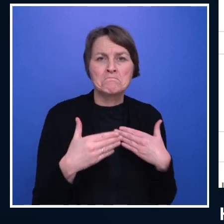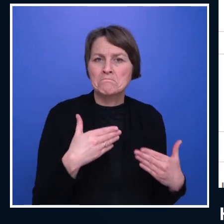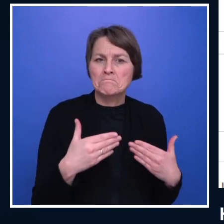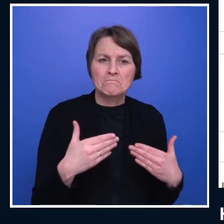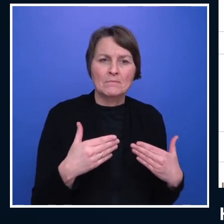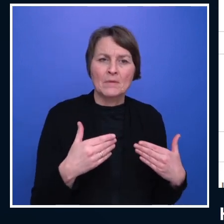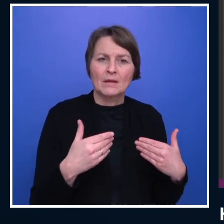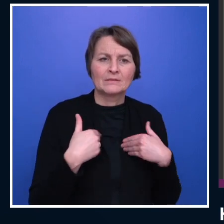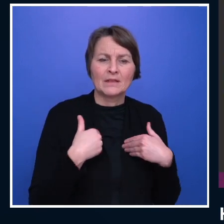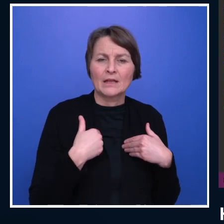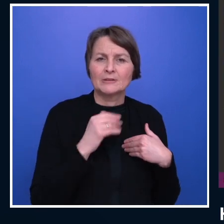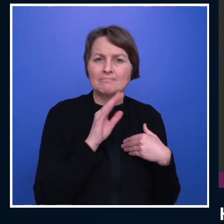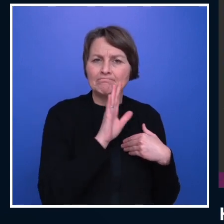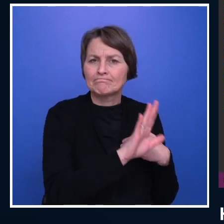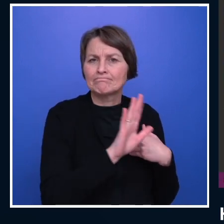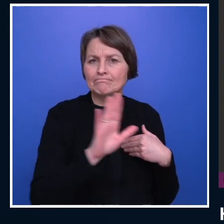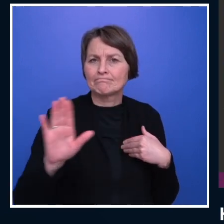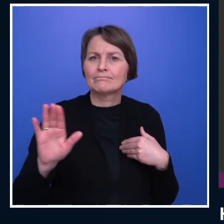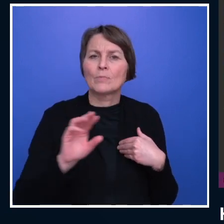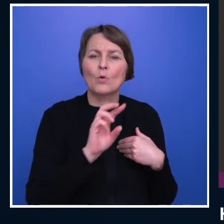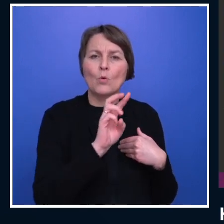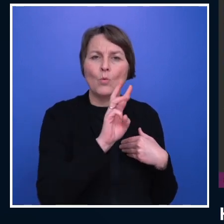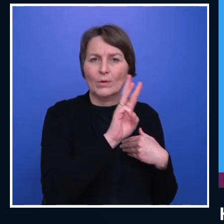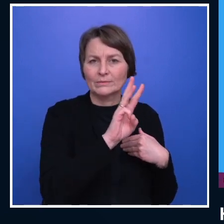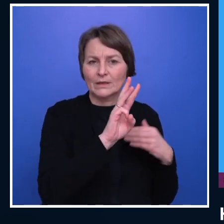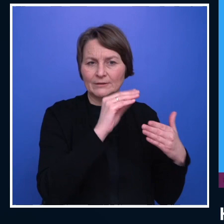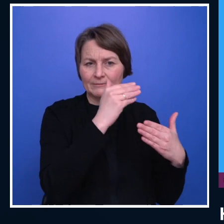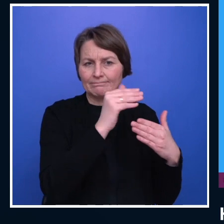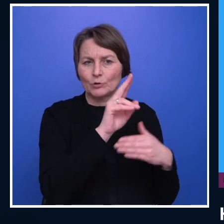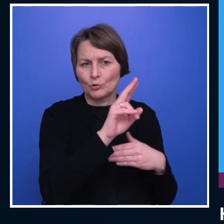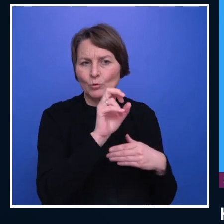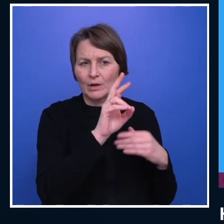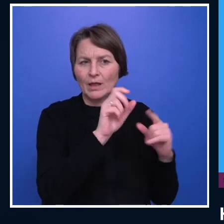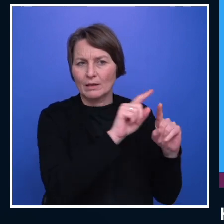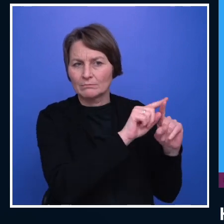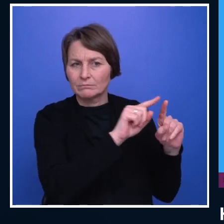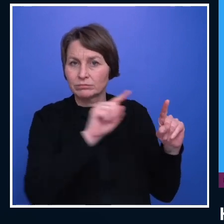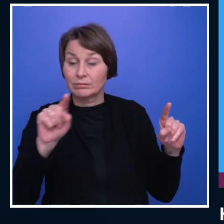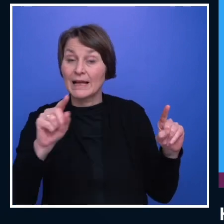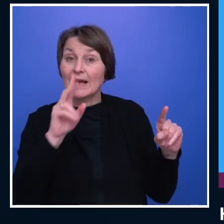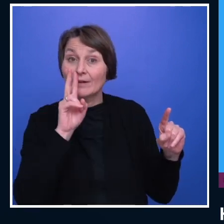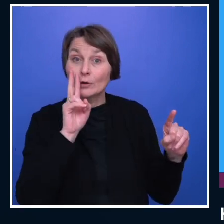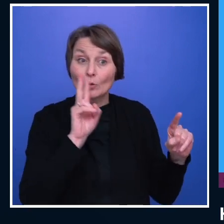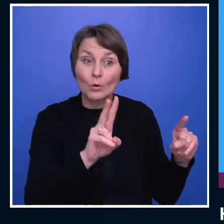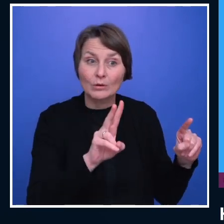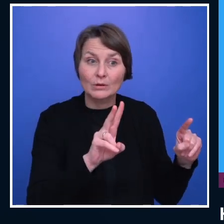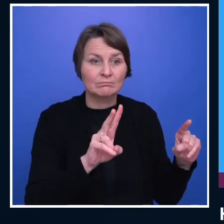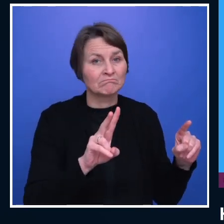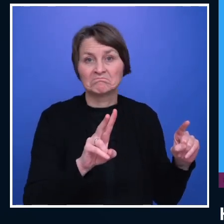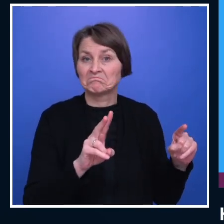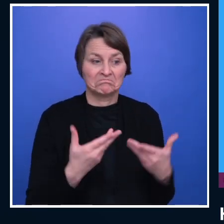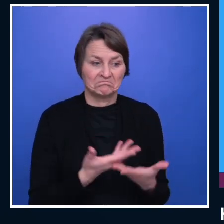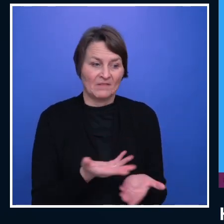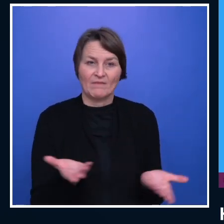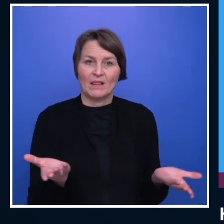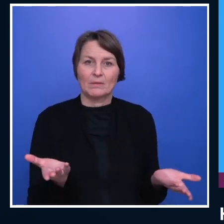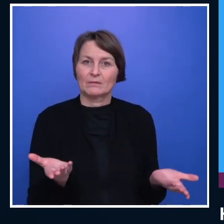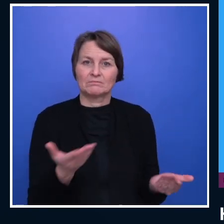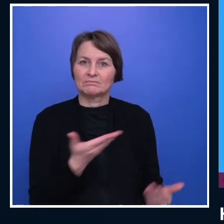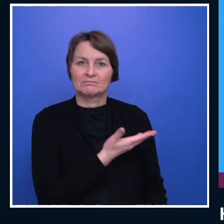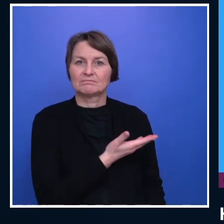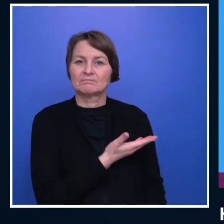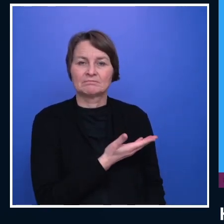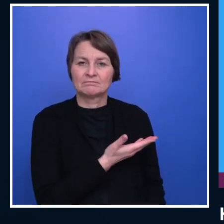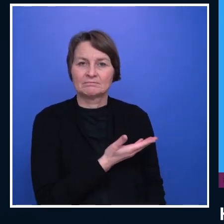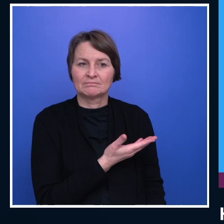mywebsite.azurewebsites.net. If I visit that, it says unavailable, because I've